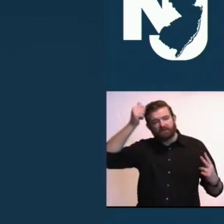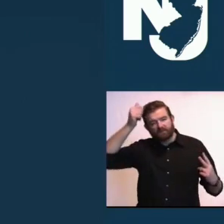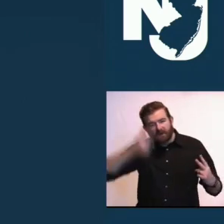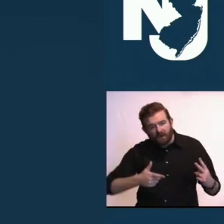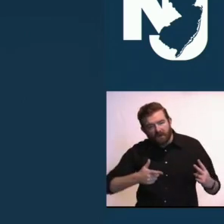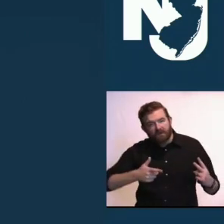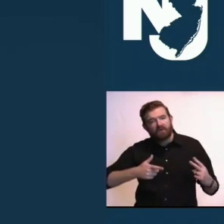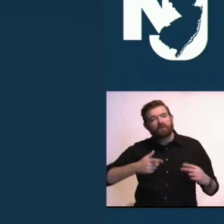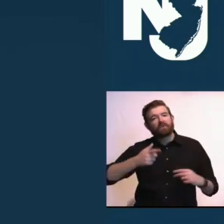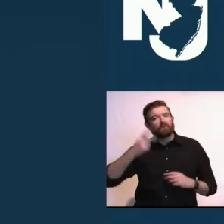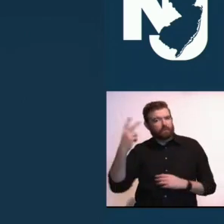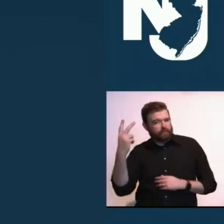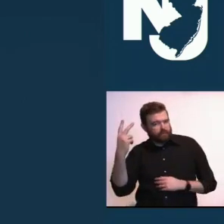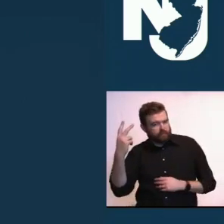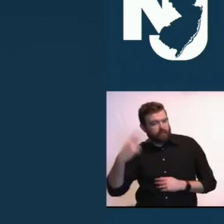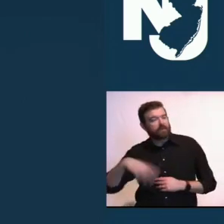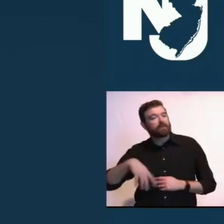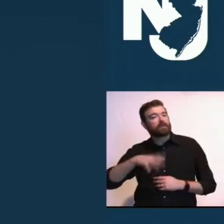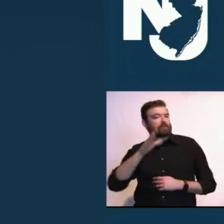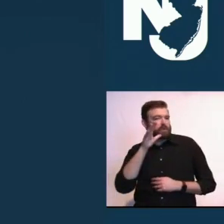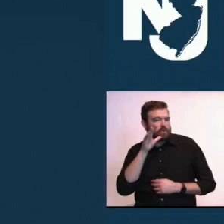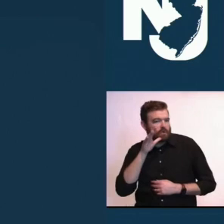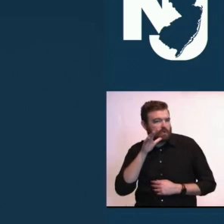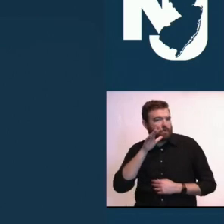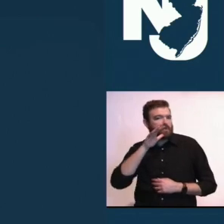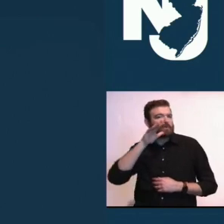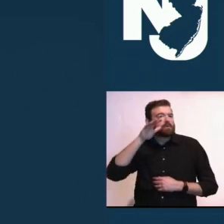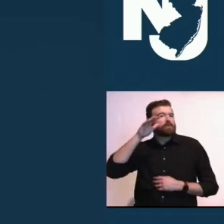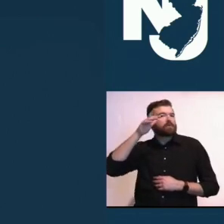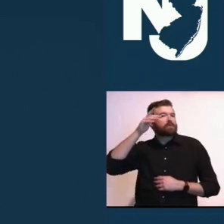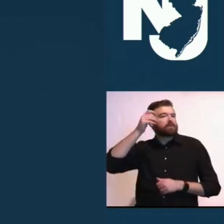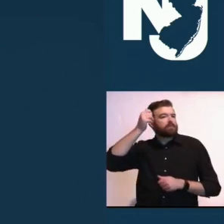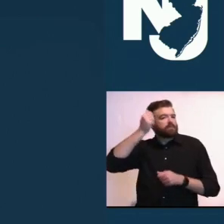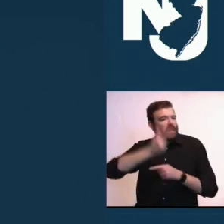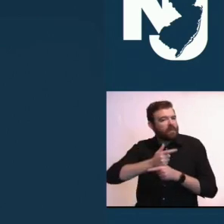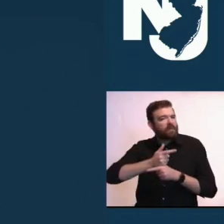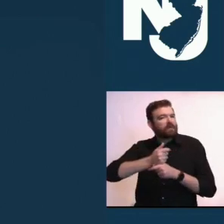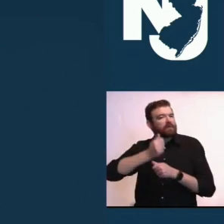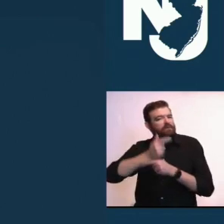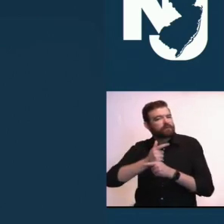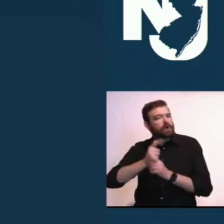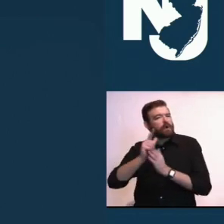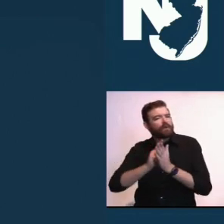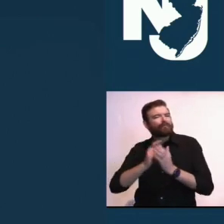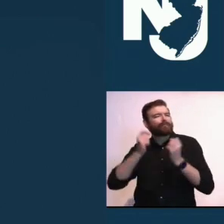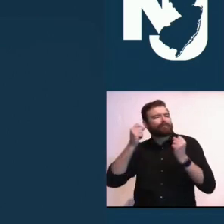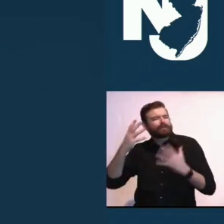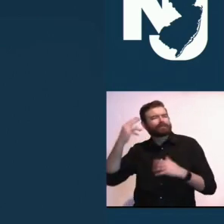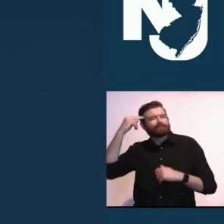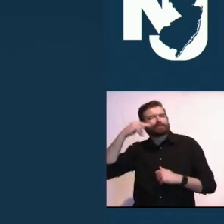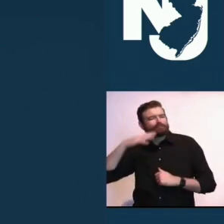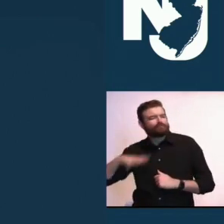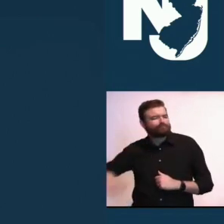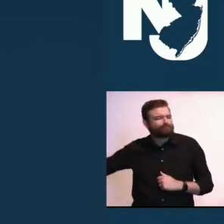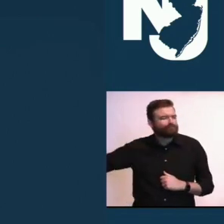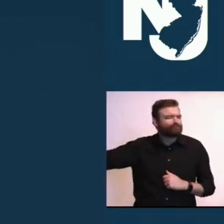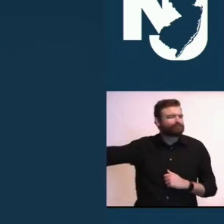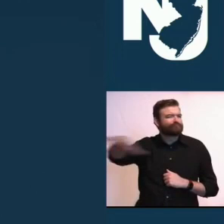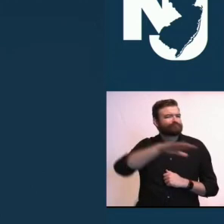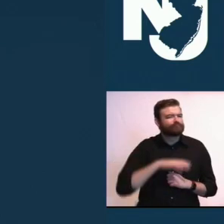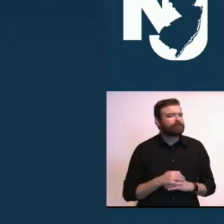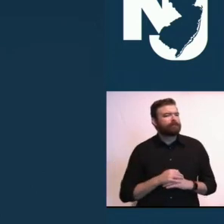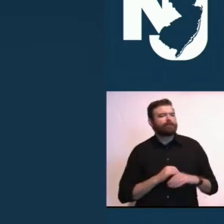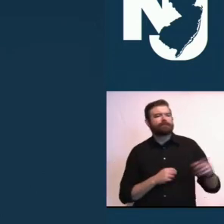Jonathan, along with his mother and brothers-in-law, and numerous nieces and nephews. He was a shining